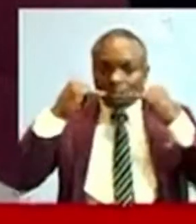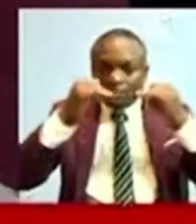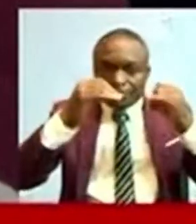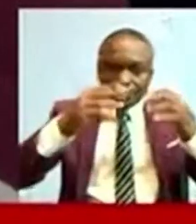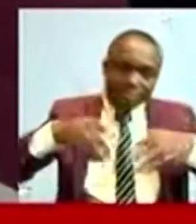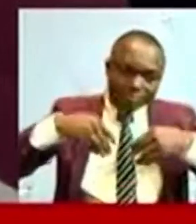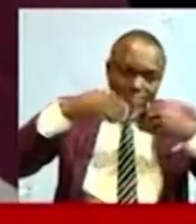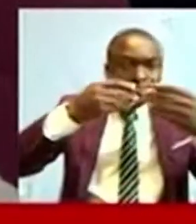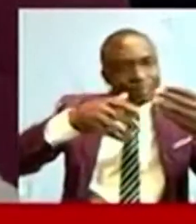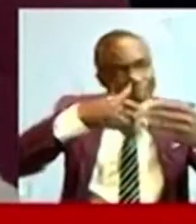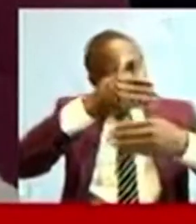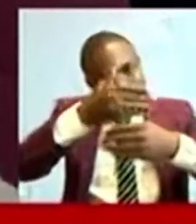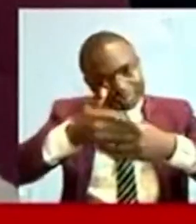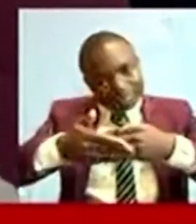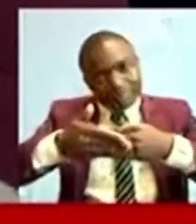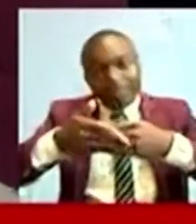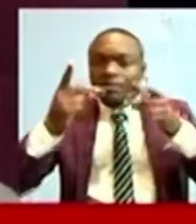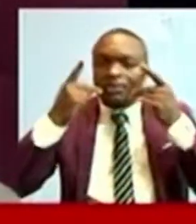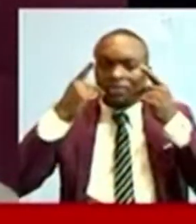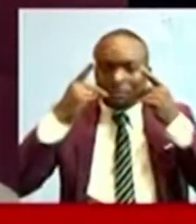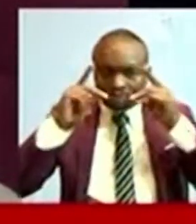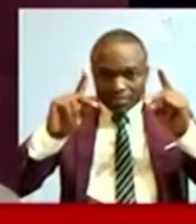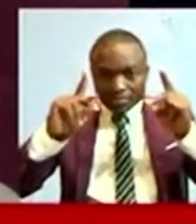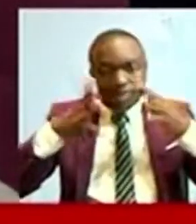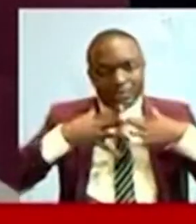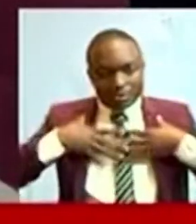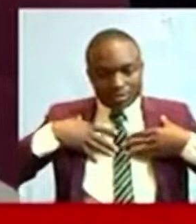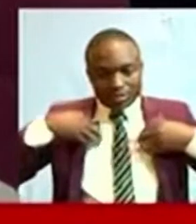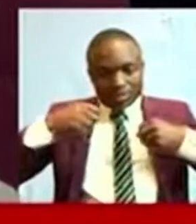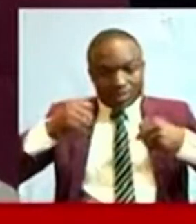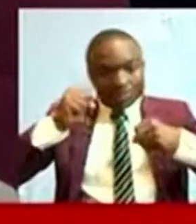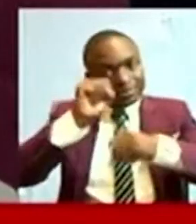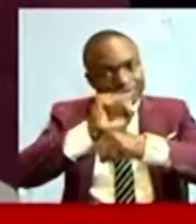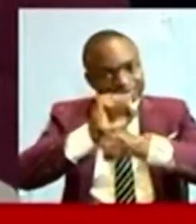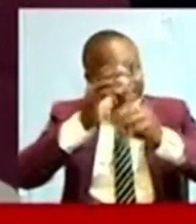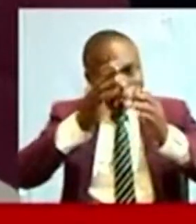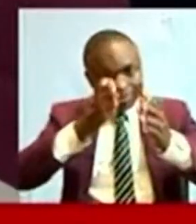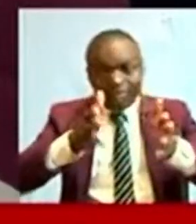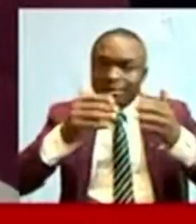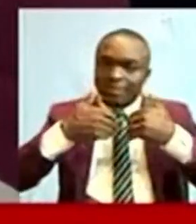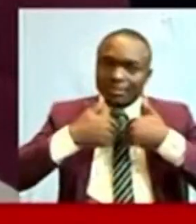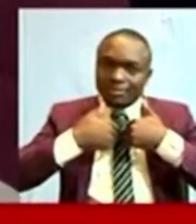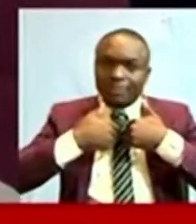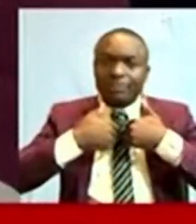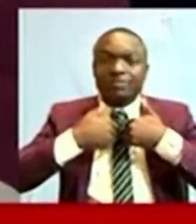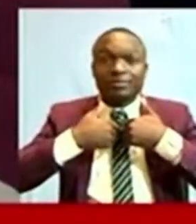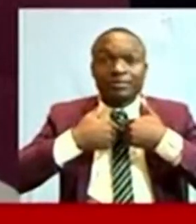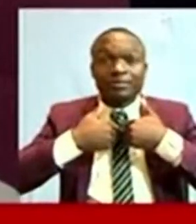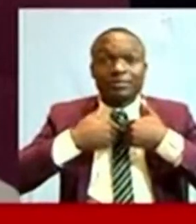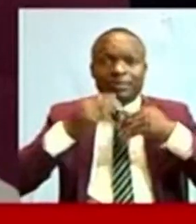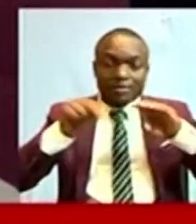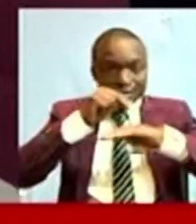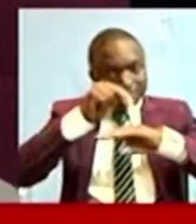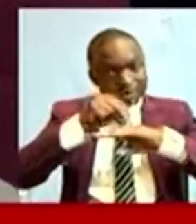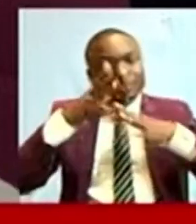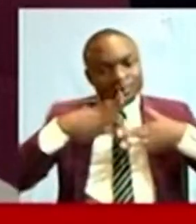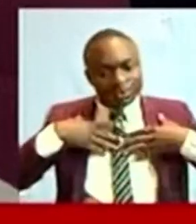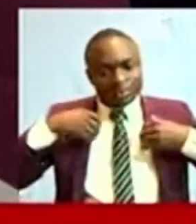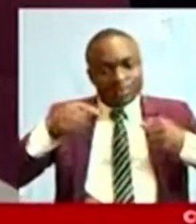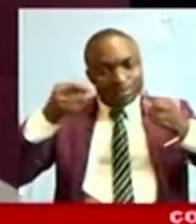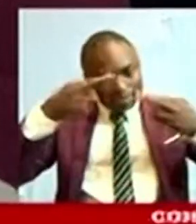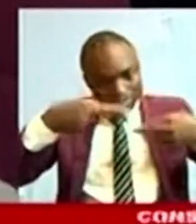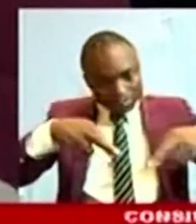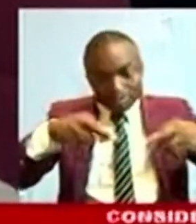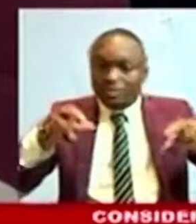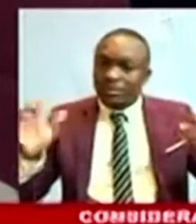to the public and also to the healthcare workers. We had the National Health Research Conference, and the National